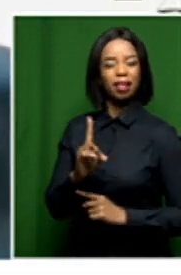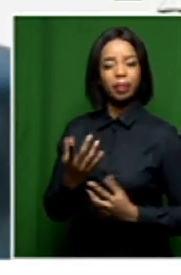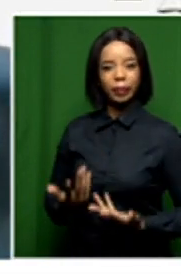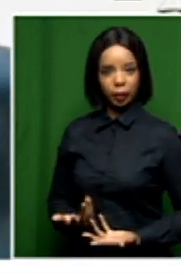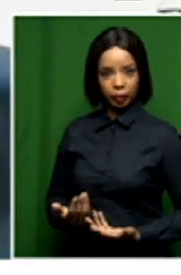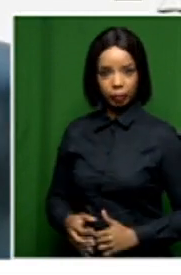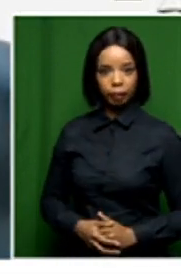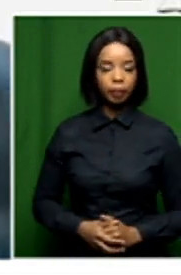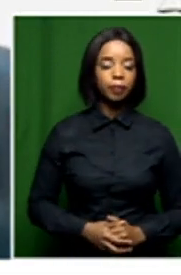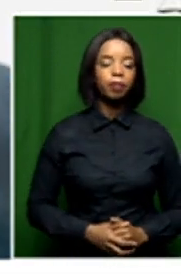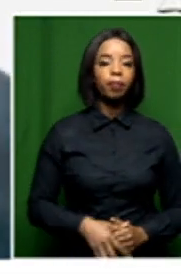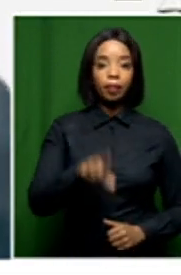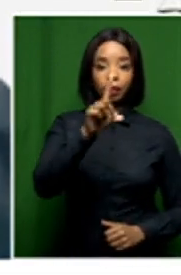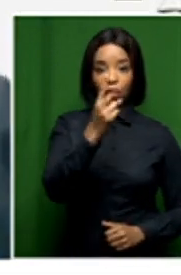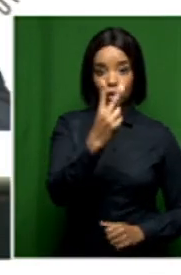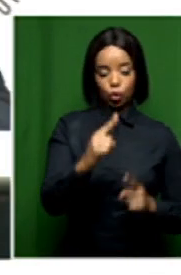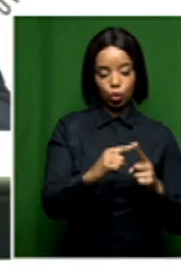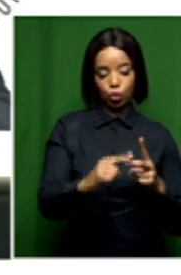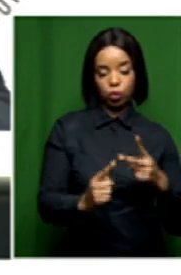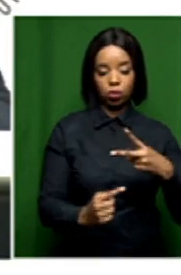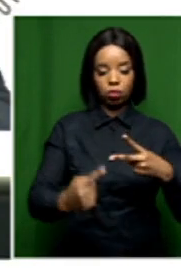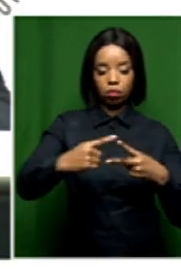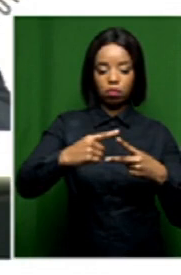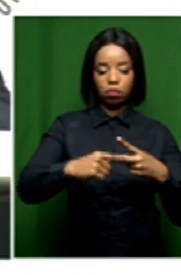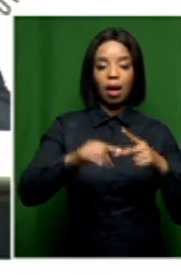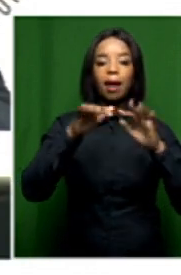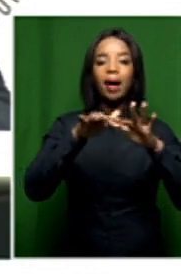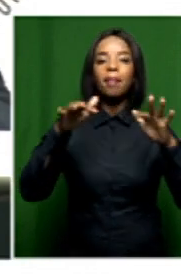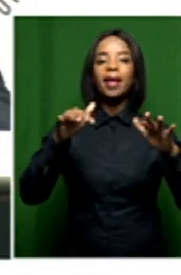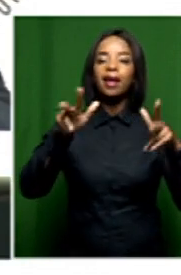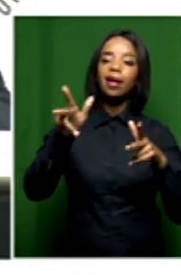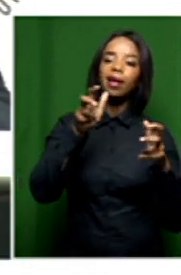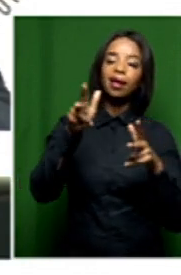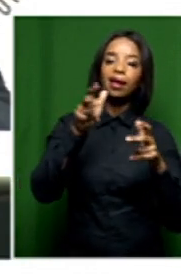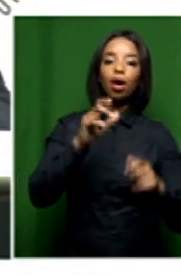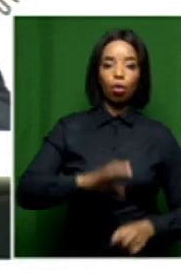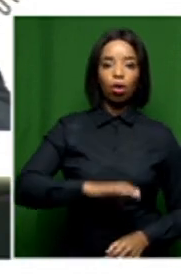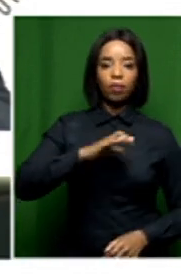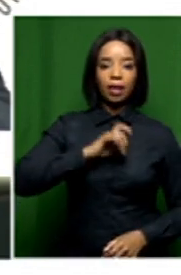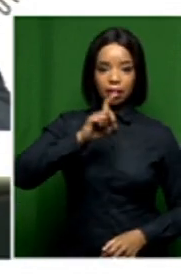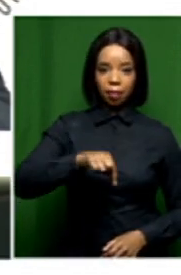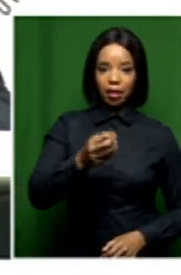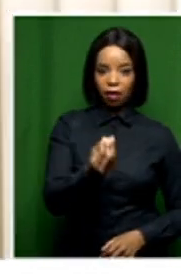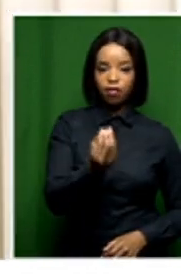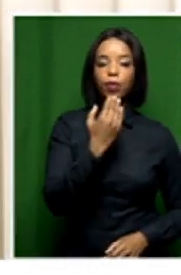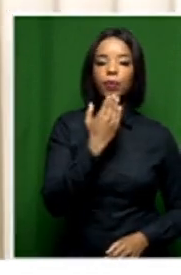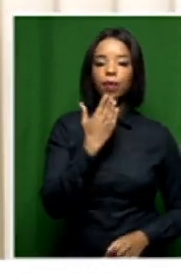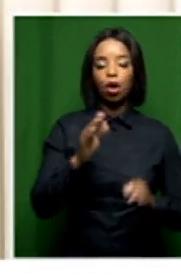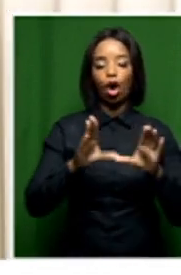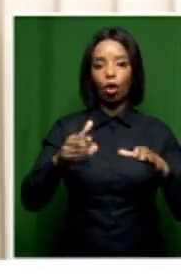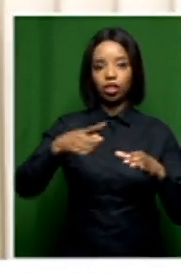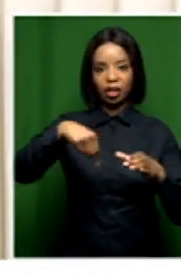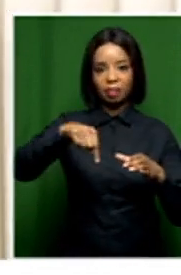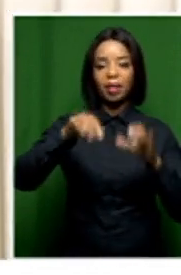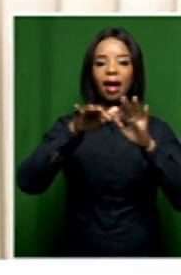from a 2-point perspective. The first one is a public perspective in which confidence is supposed to be given to the commission. Us as the public have to